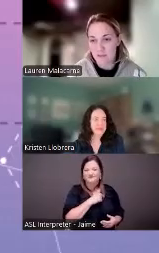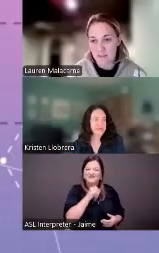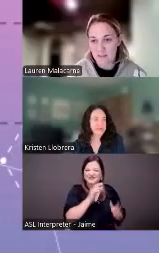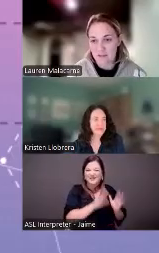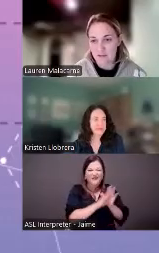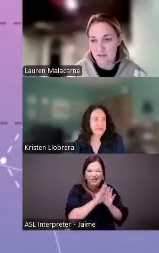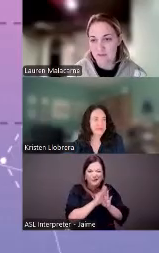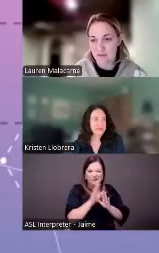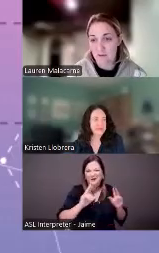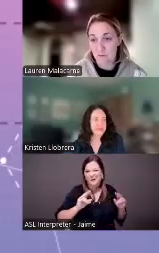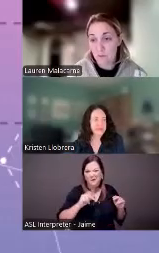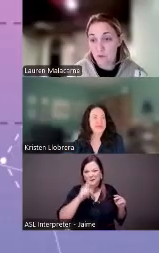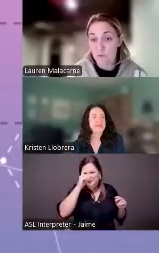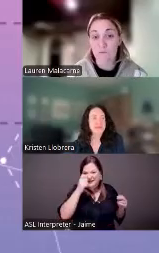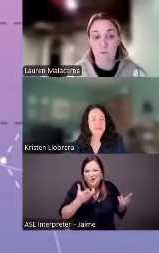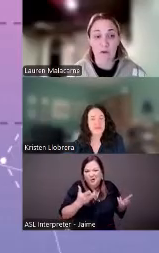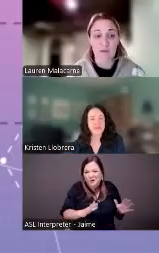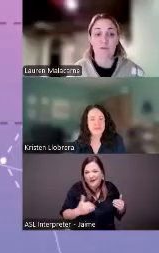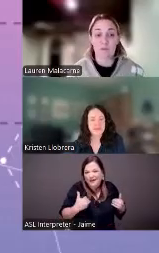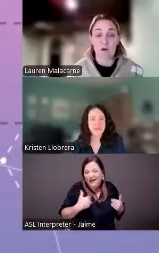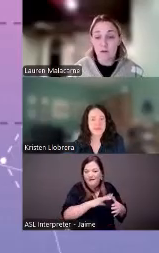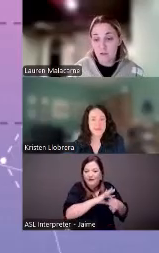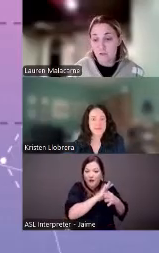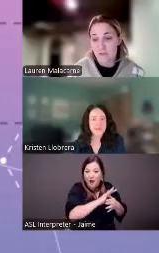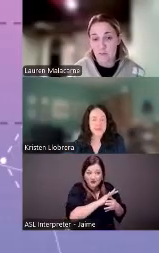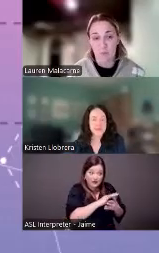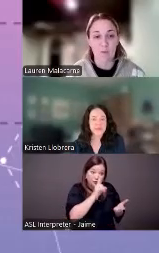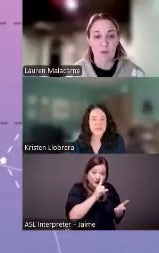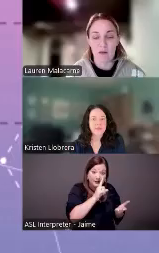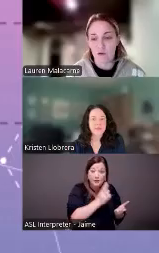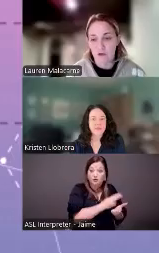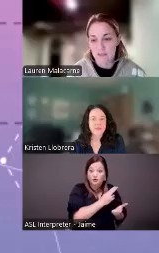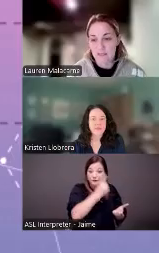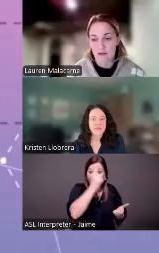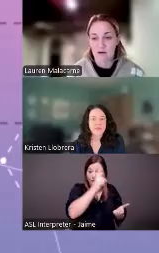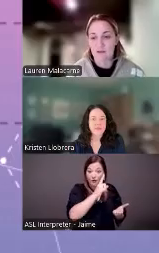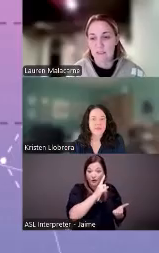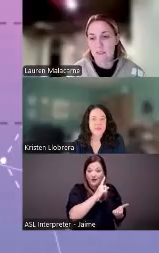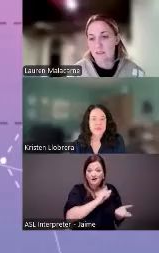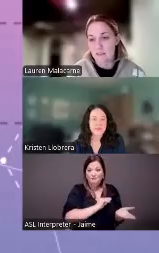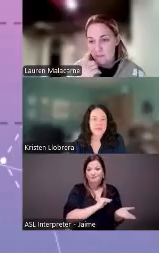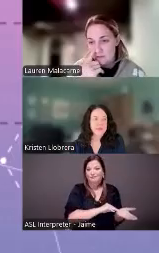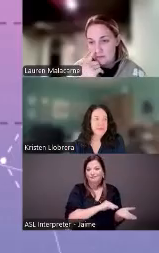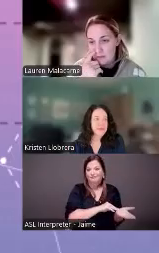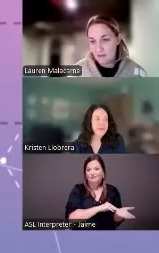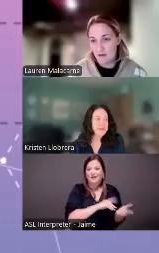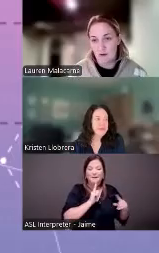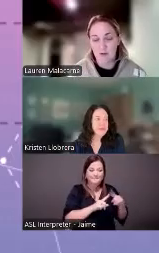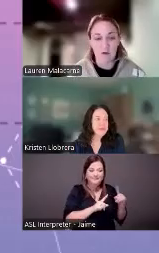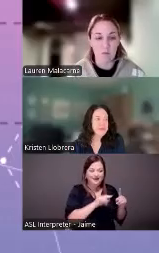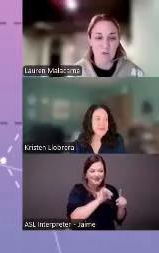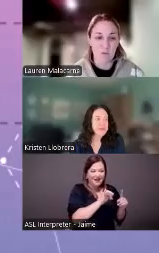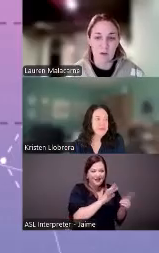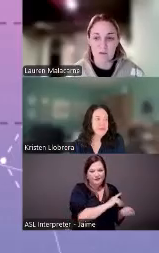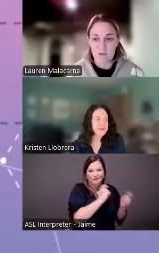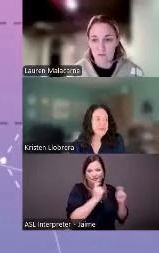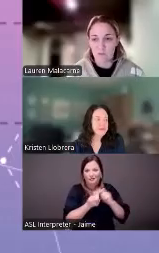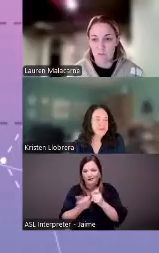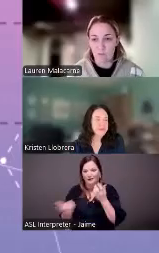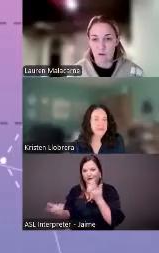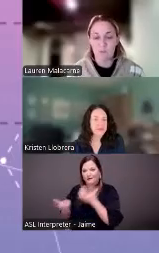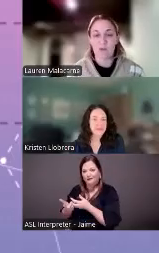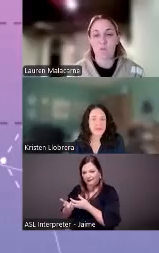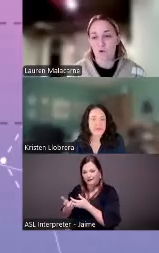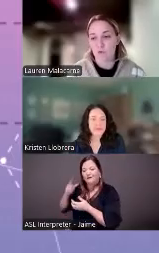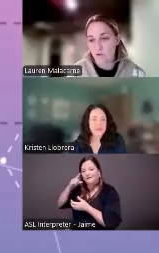this content exists in really useful ways from a clinician standpoint. But again, trying to take that content and adapt it in a number of ways